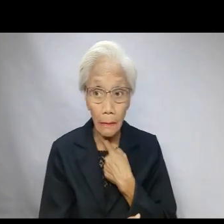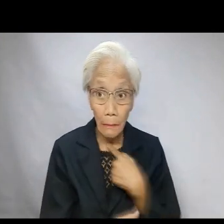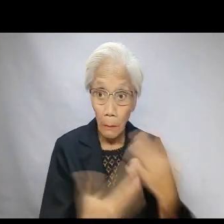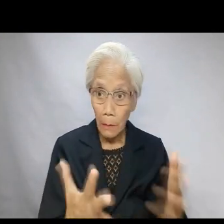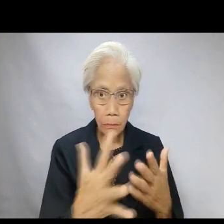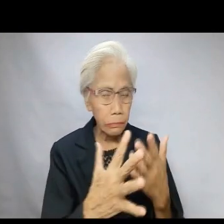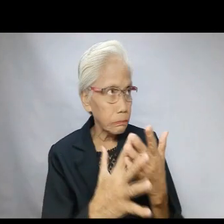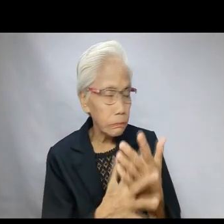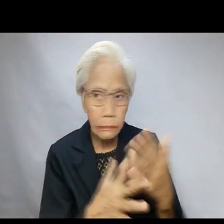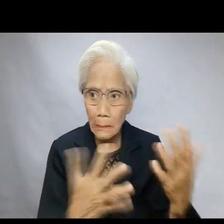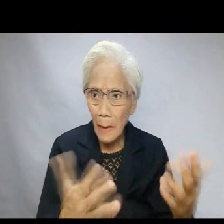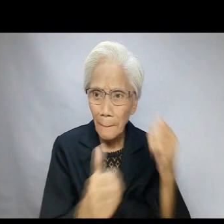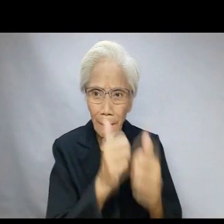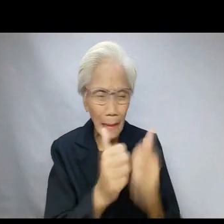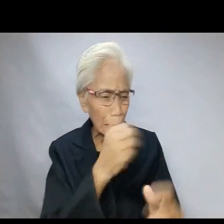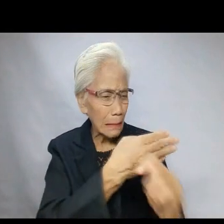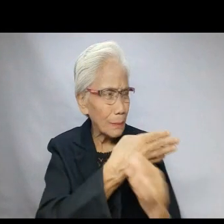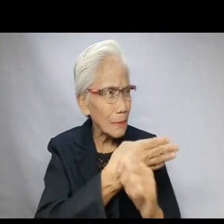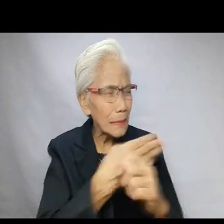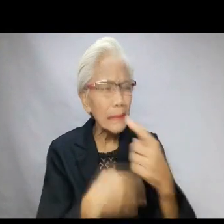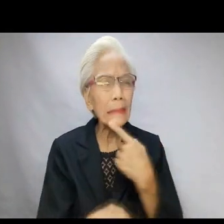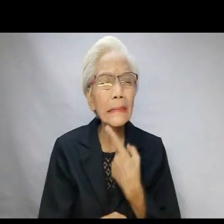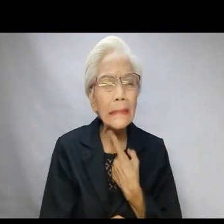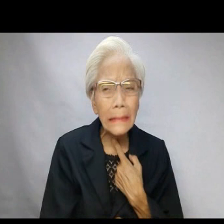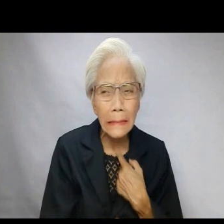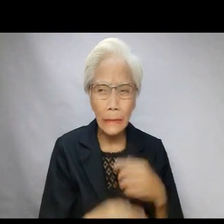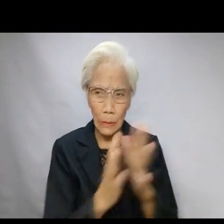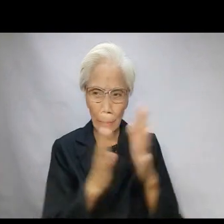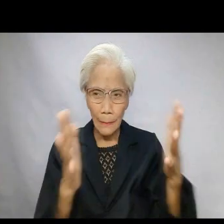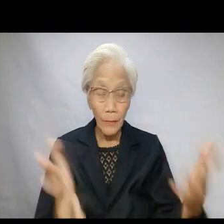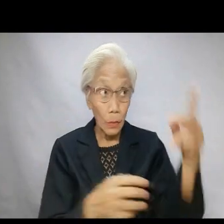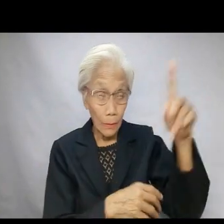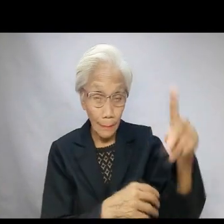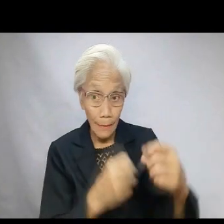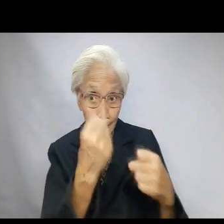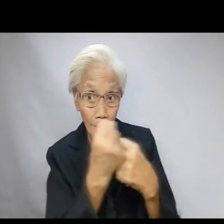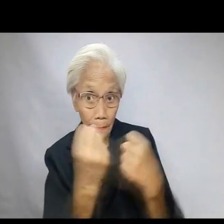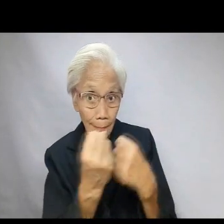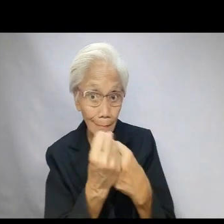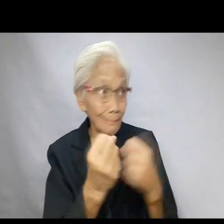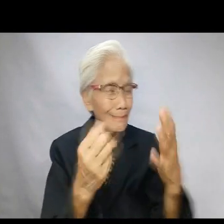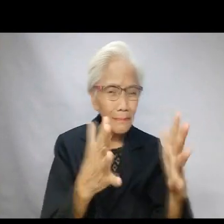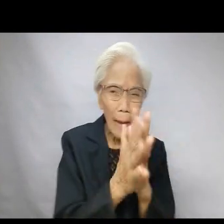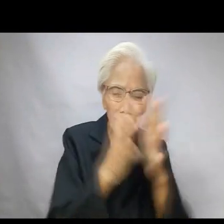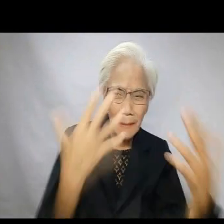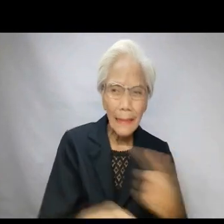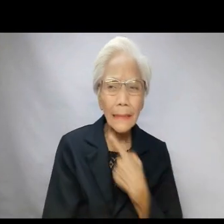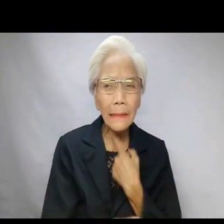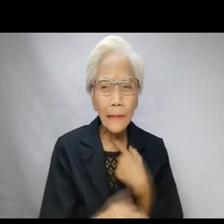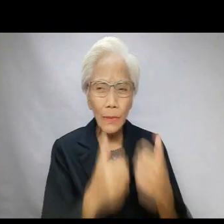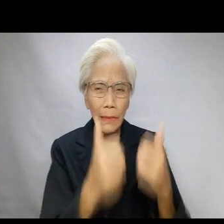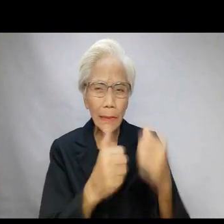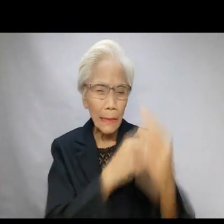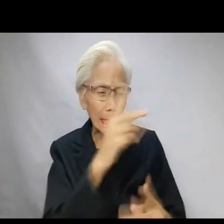through bouts of hyperdipsia, meaning temporary intense thirst, to polydipsia, sustained excessive thirst, which is